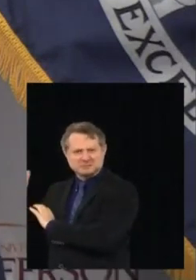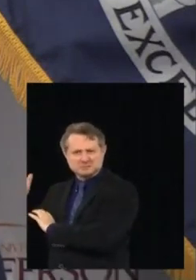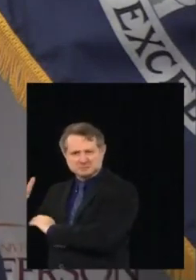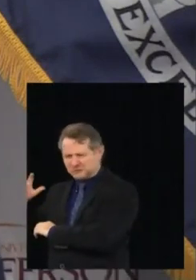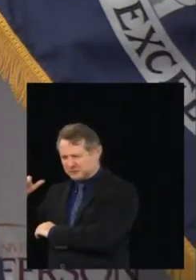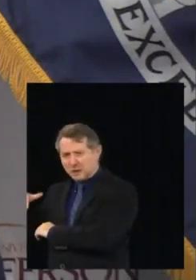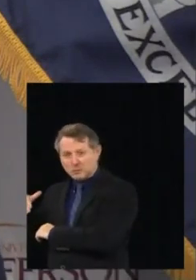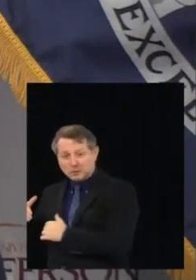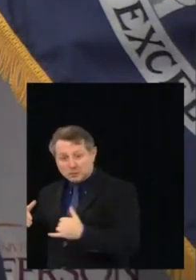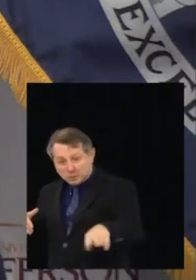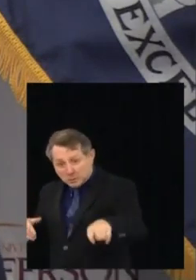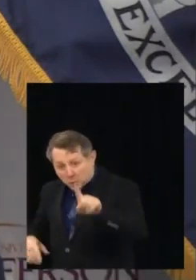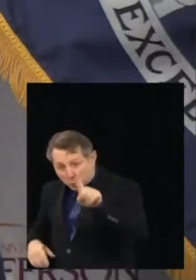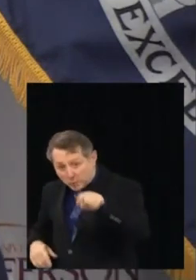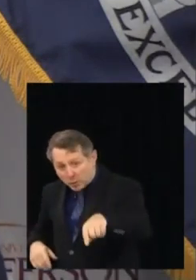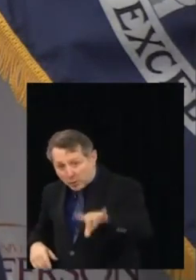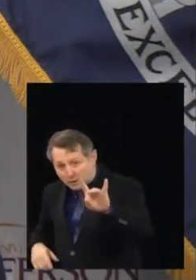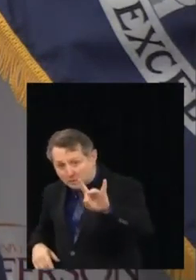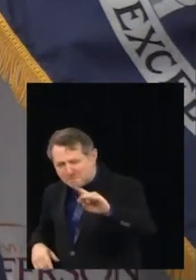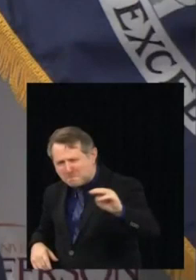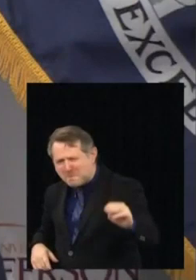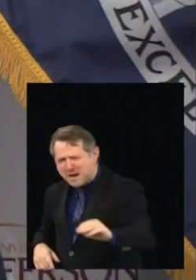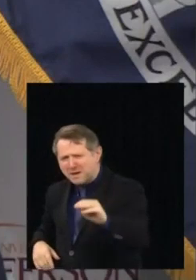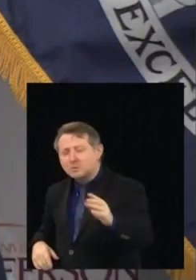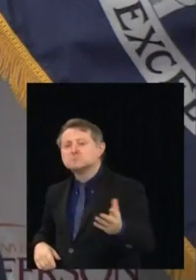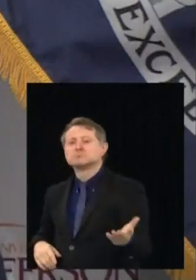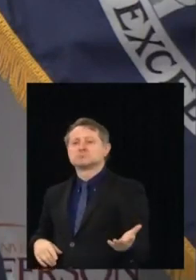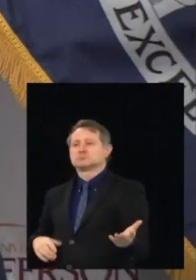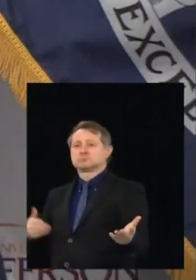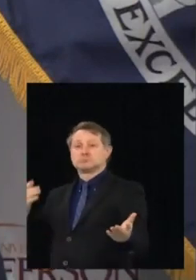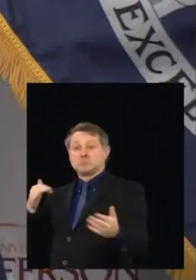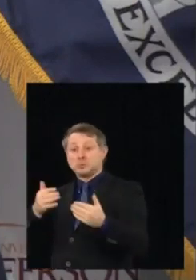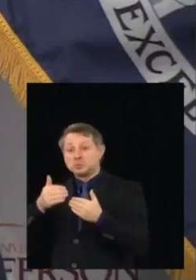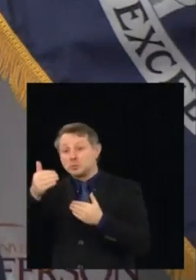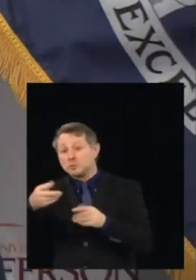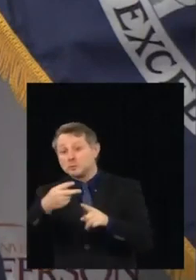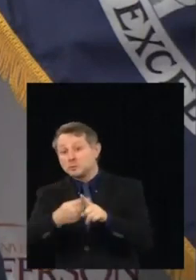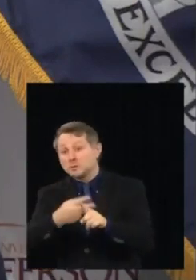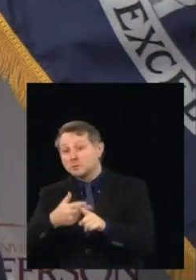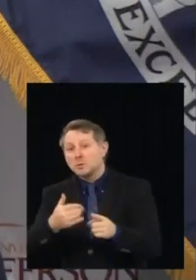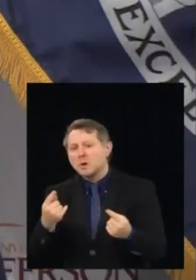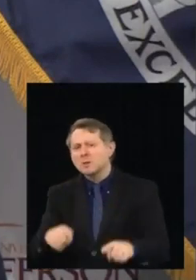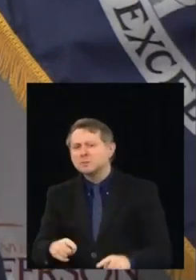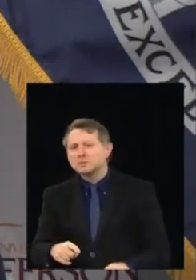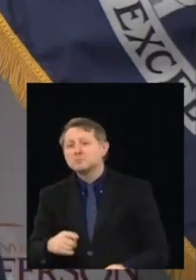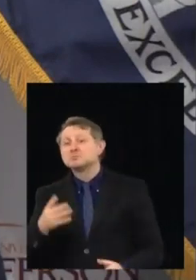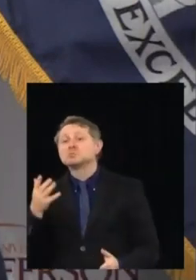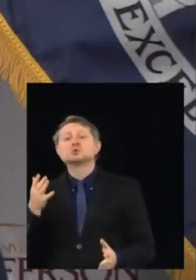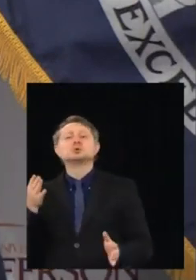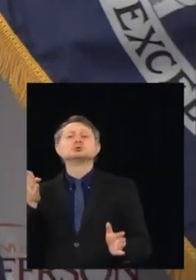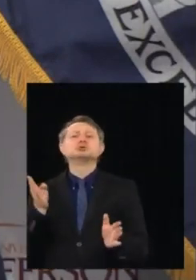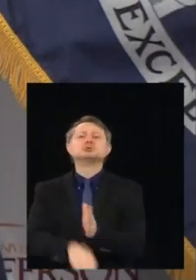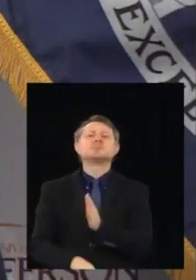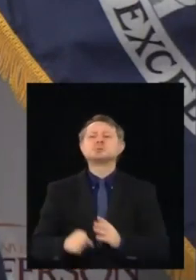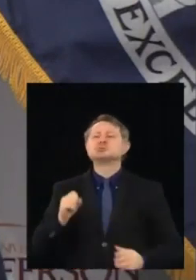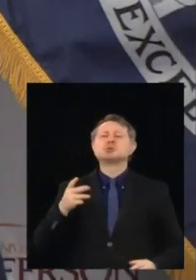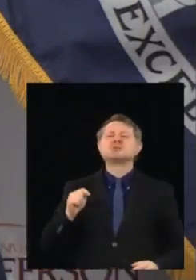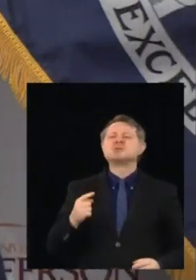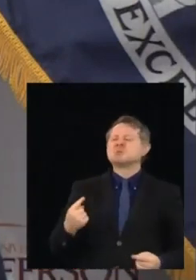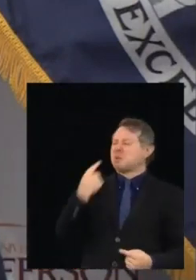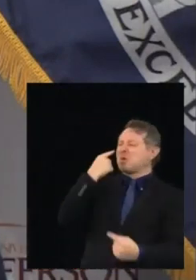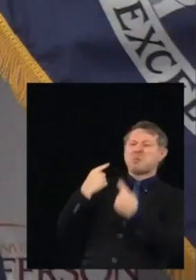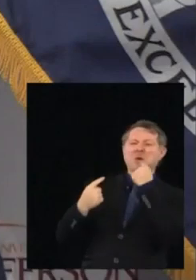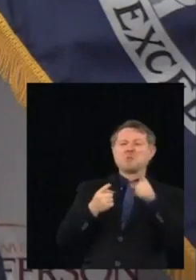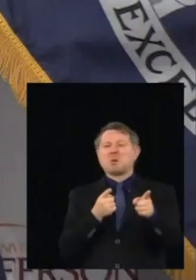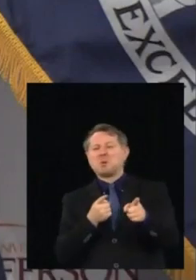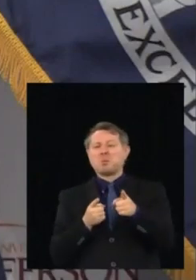1.8 million. What's going to happen 2 months from now? I'll tell you what the cheap shot will be from a politician. A